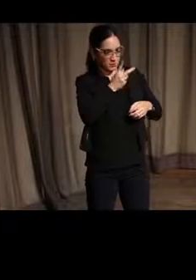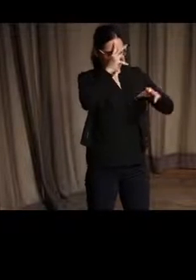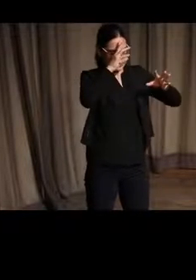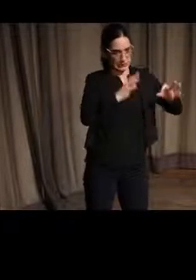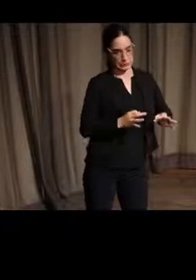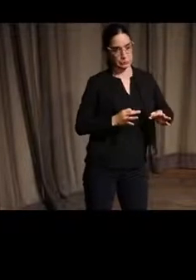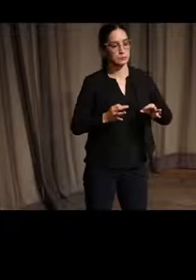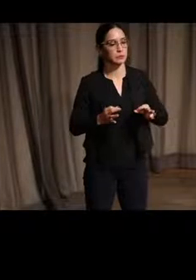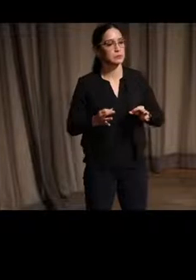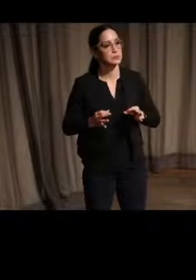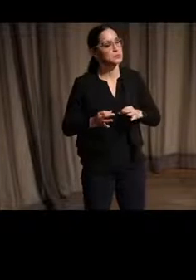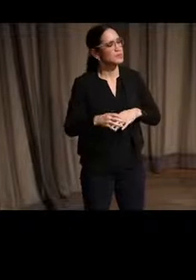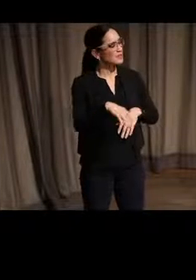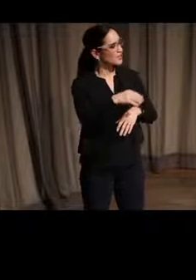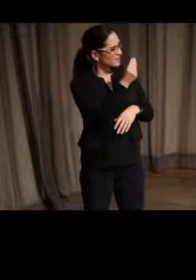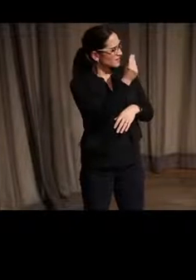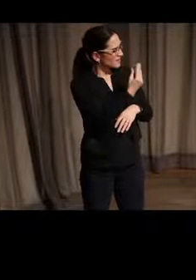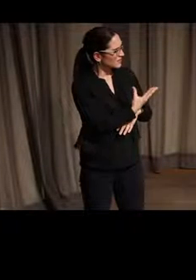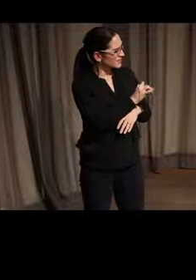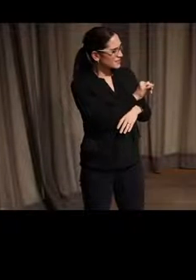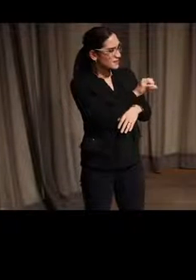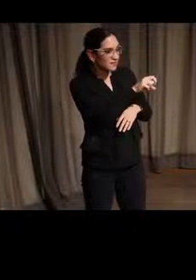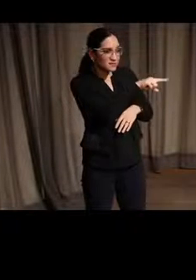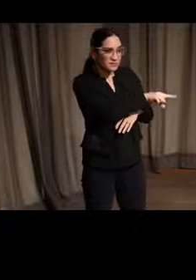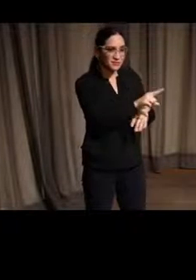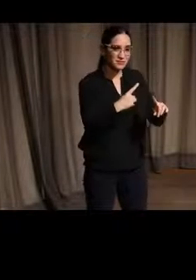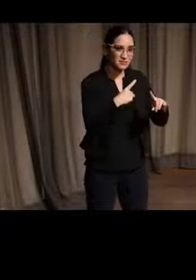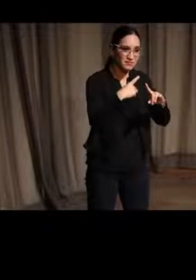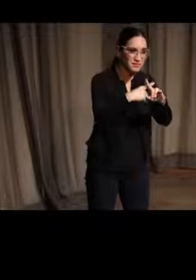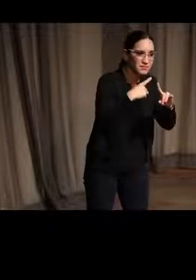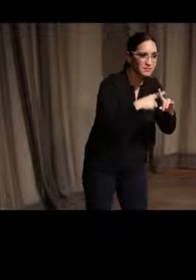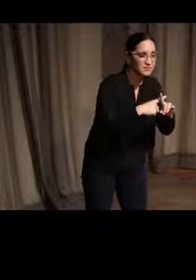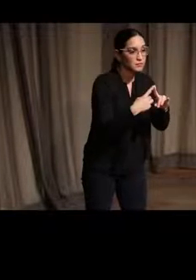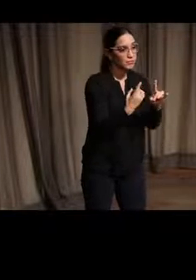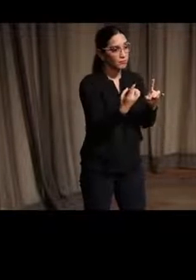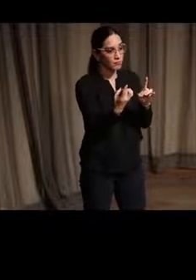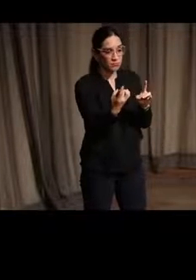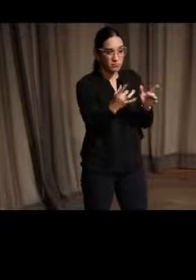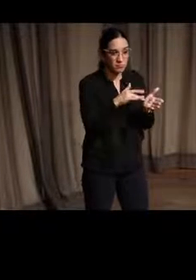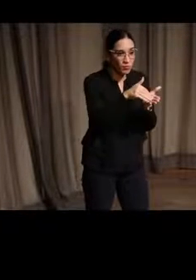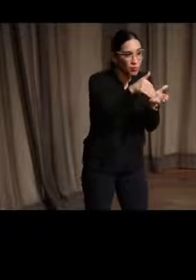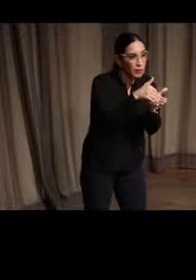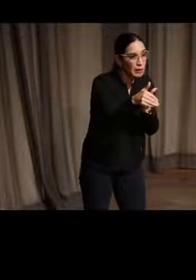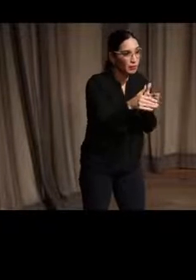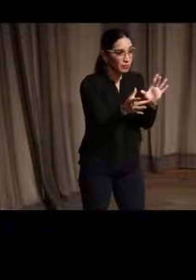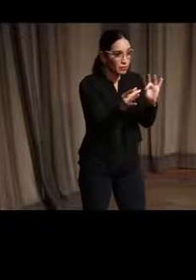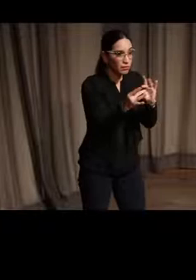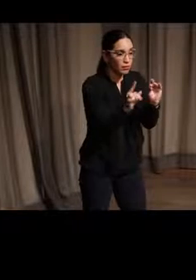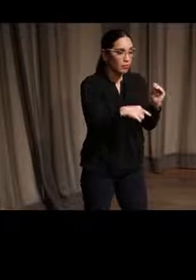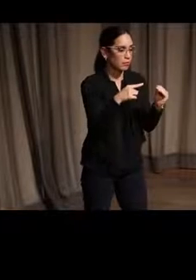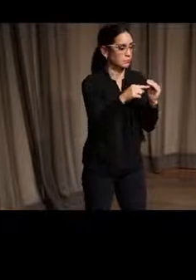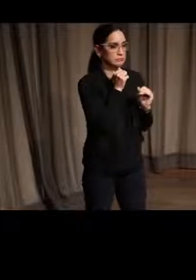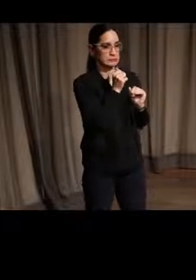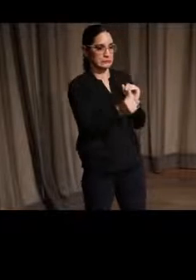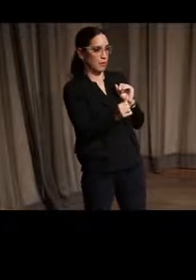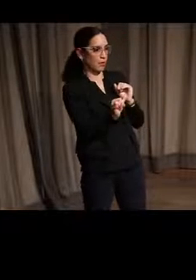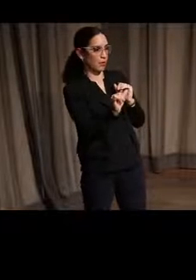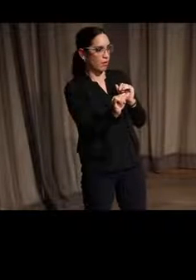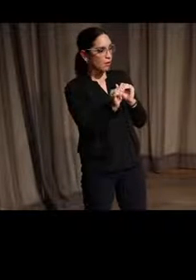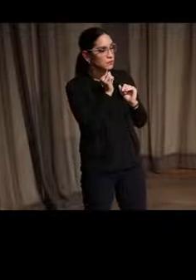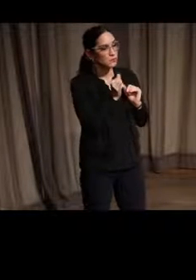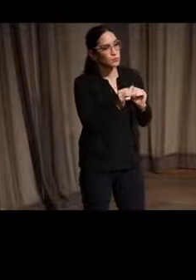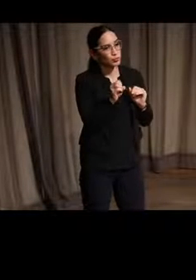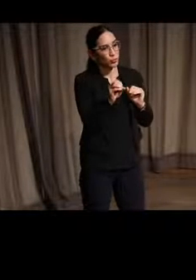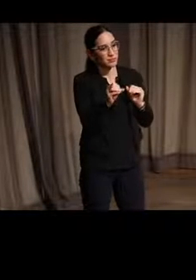is something that isn't talked about often, right? It's something that we sort of treat as this private thing that